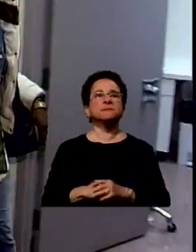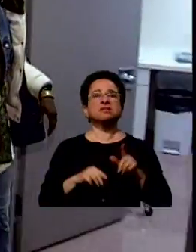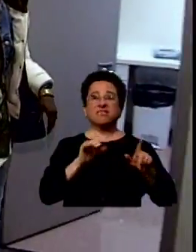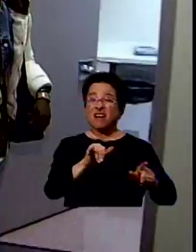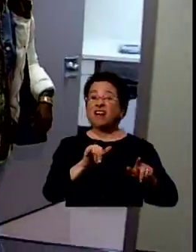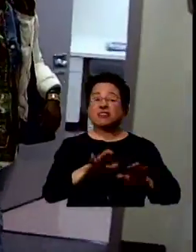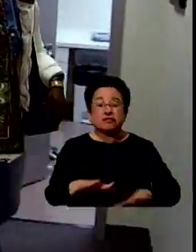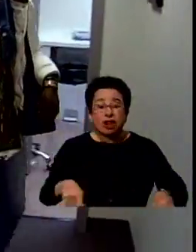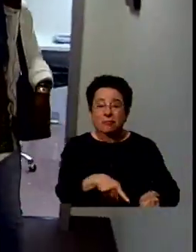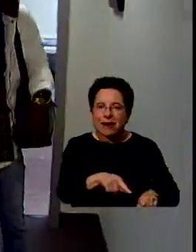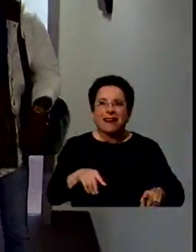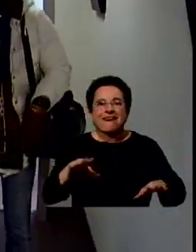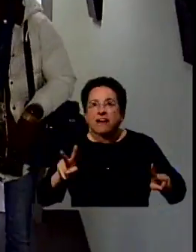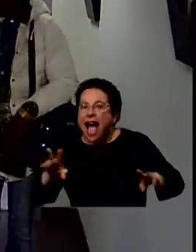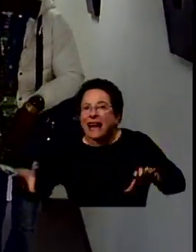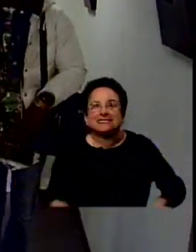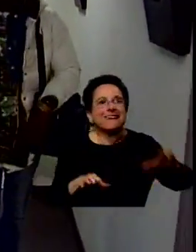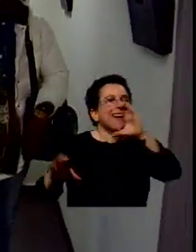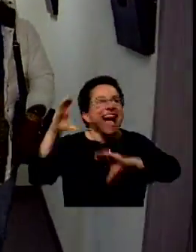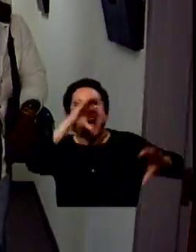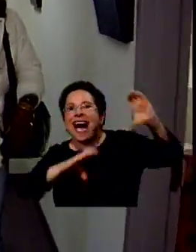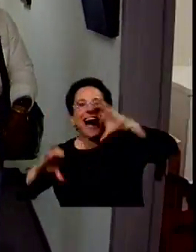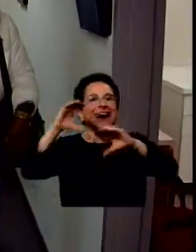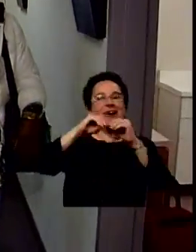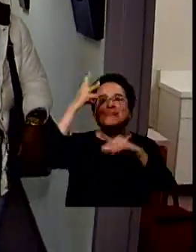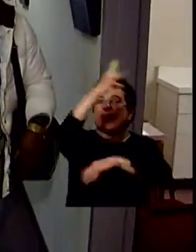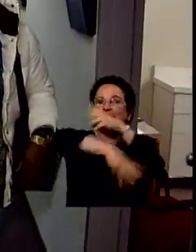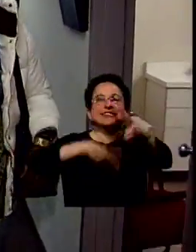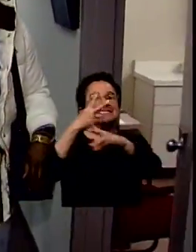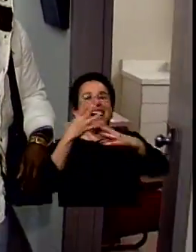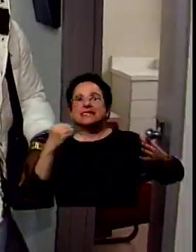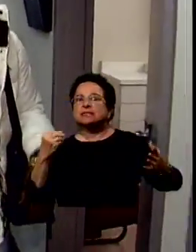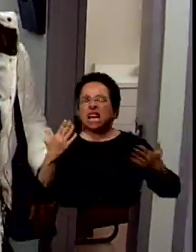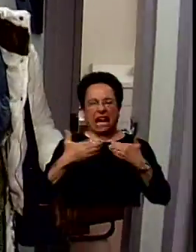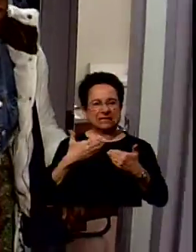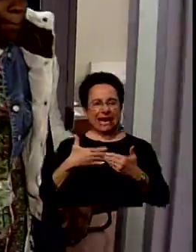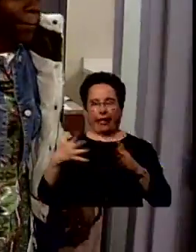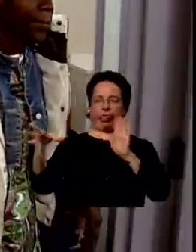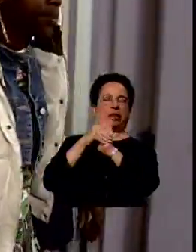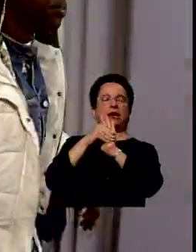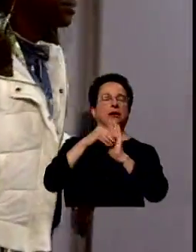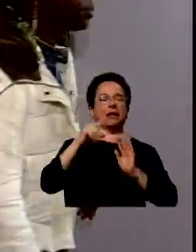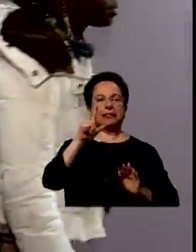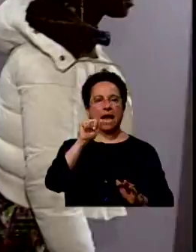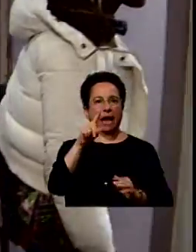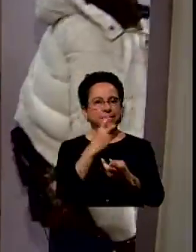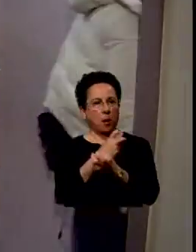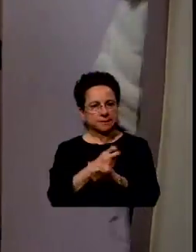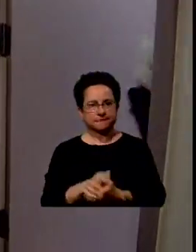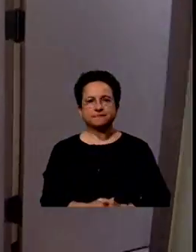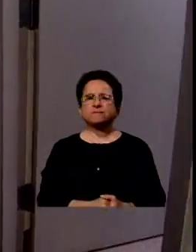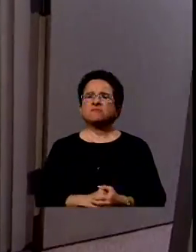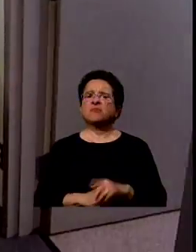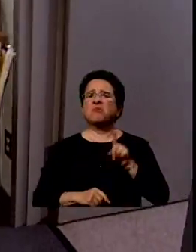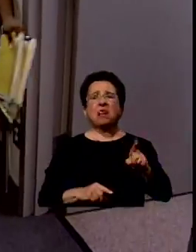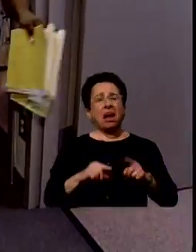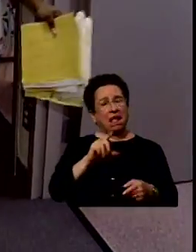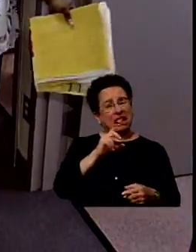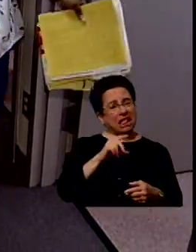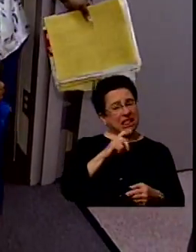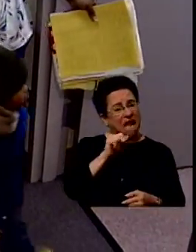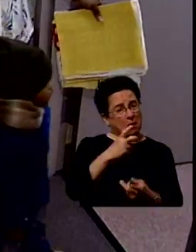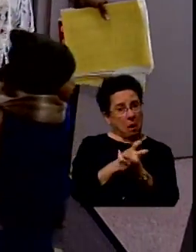exploring their world and most susceptible to lead poisoning. Lead poisoning is not just a city problem. It can happen in